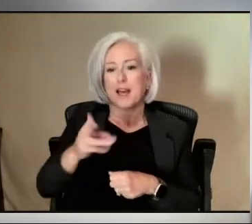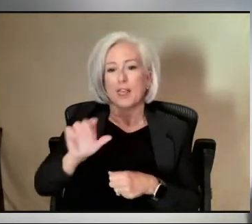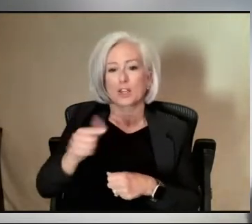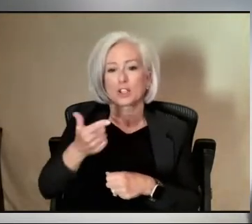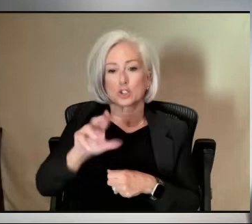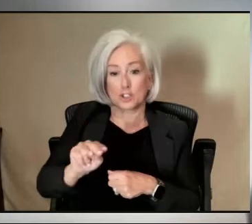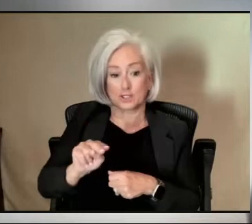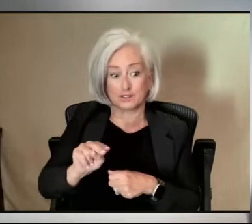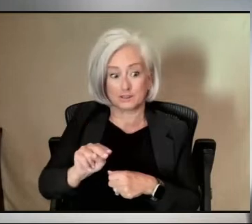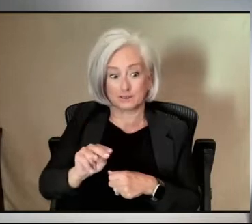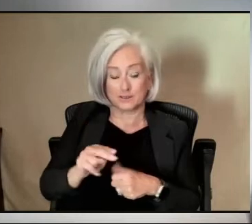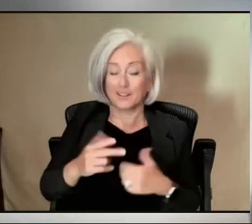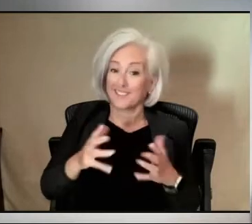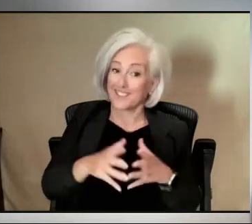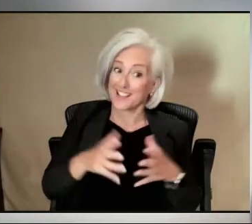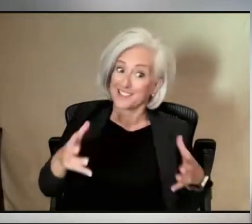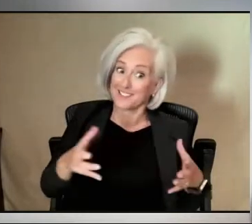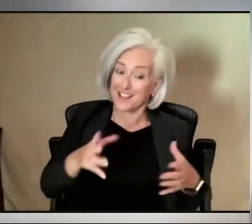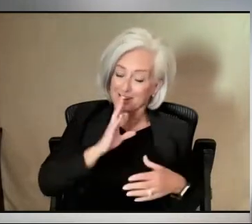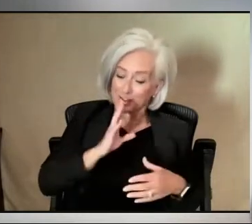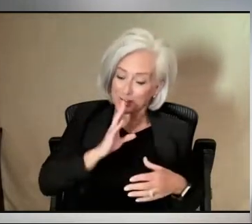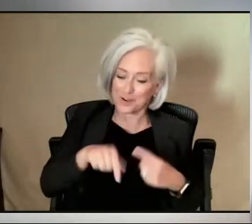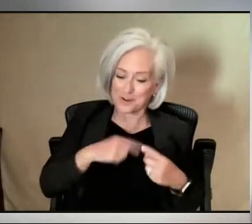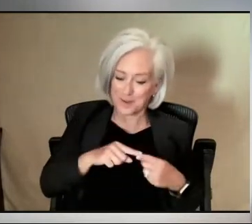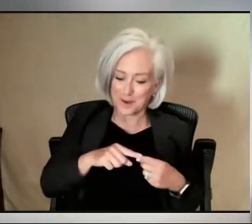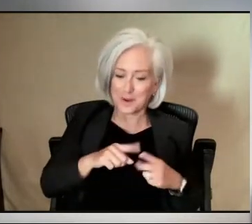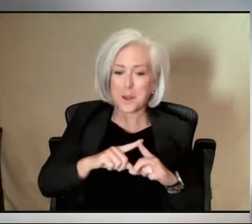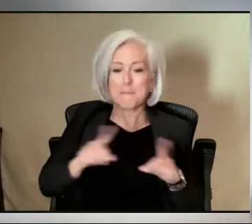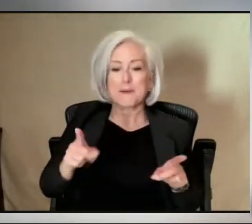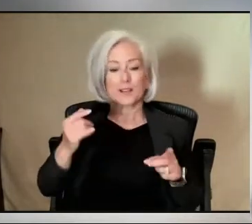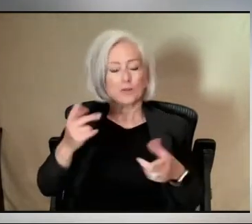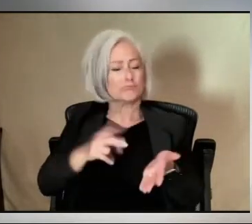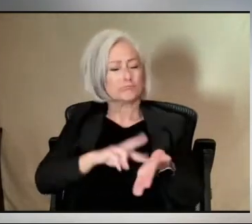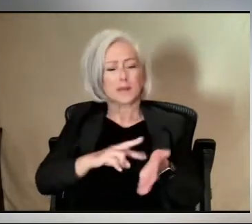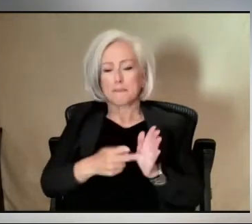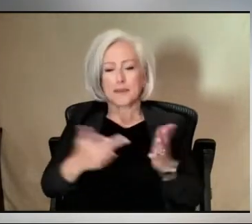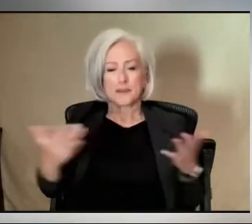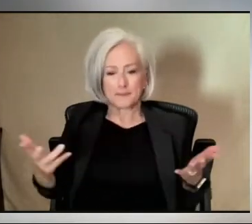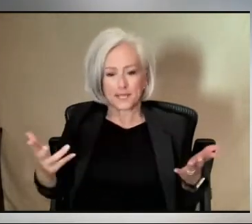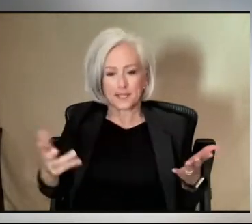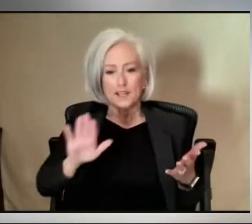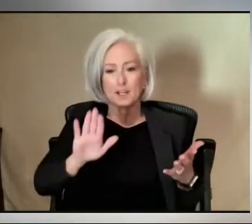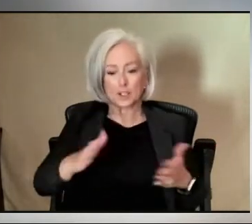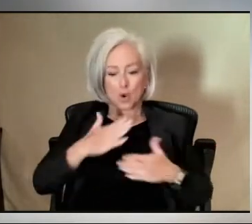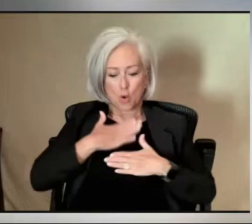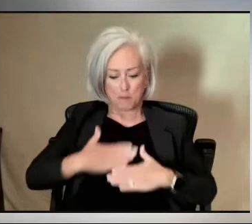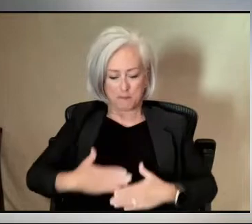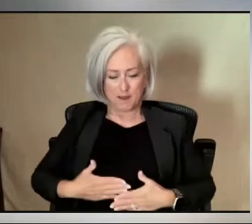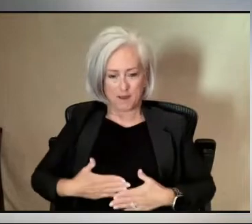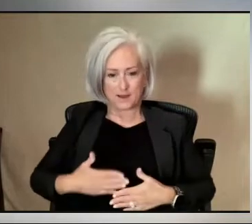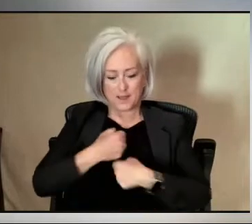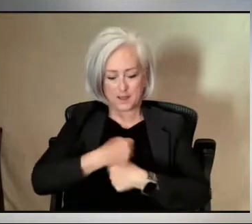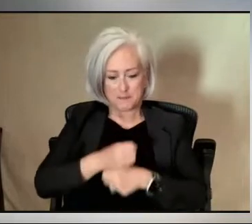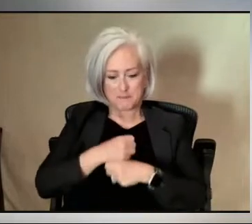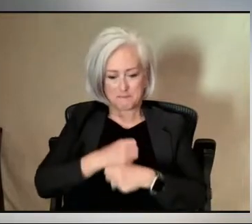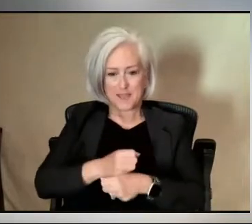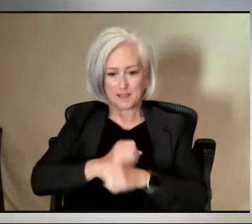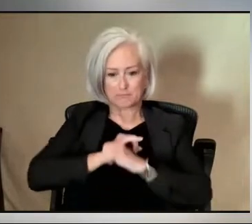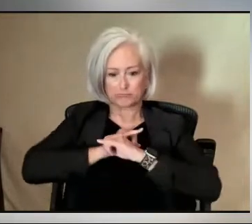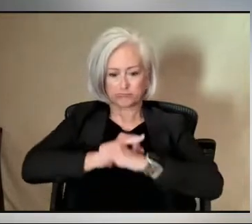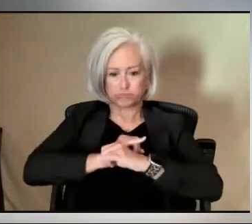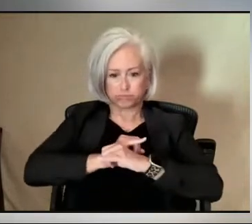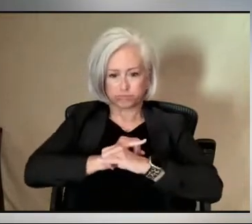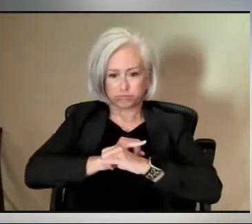virus that if we make antibody against it, will neutralize the virus if we were to come in